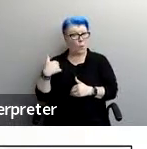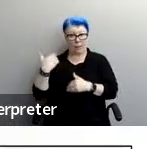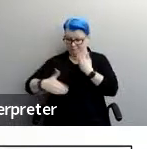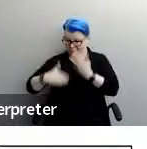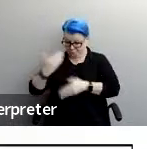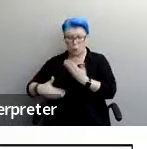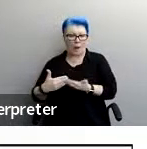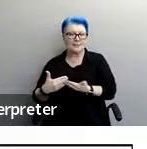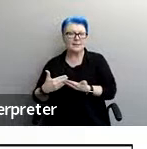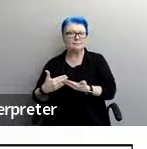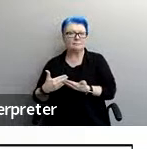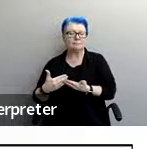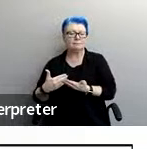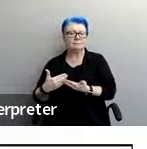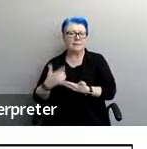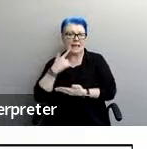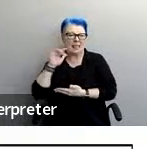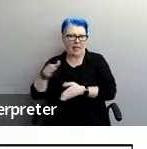Next slide.